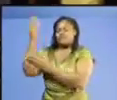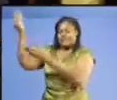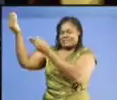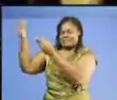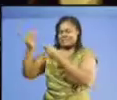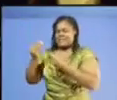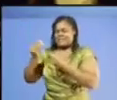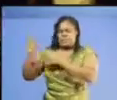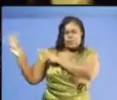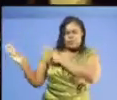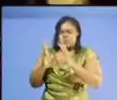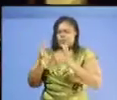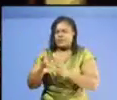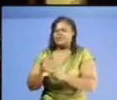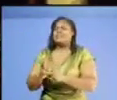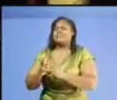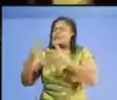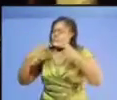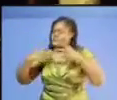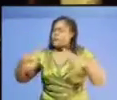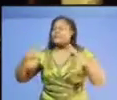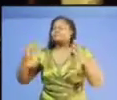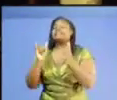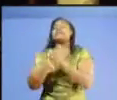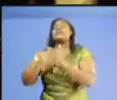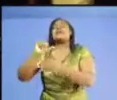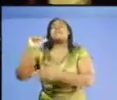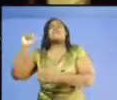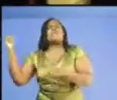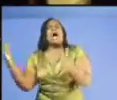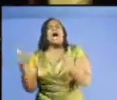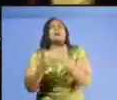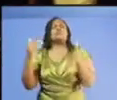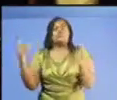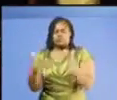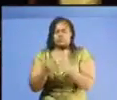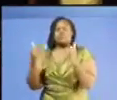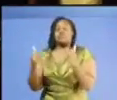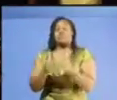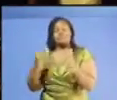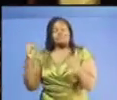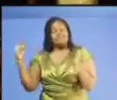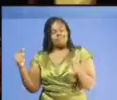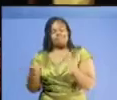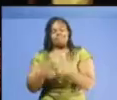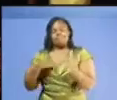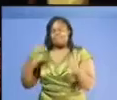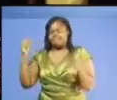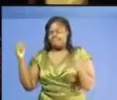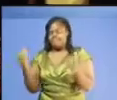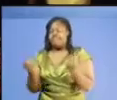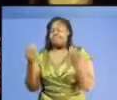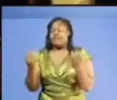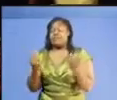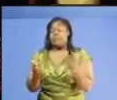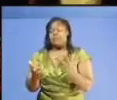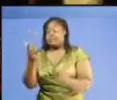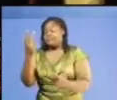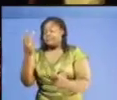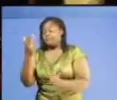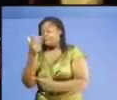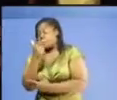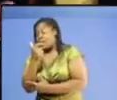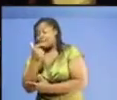wind a mighty voice, that the thousands now listening and watching across